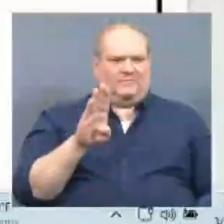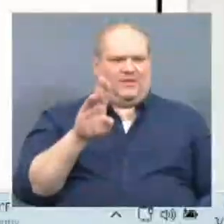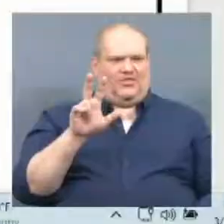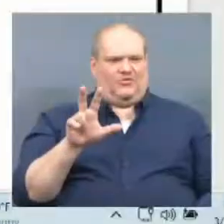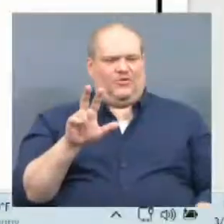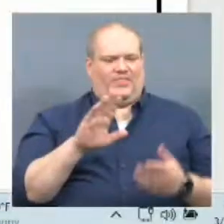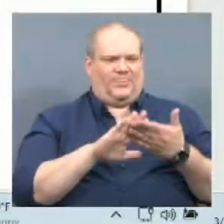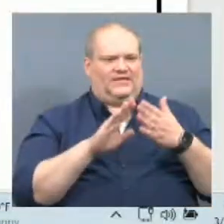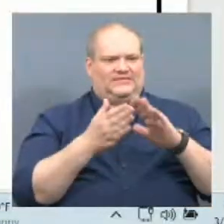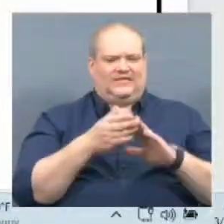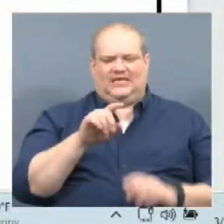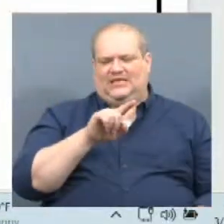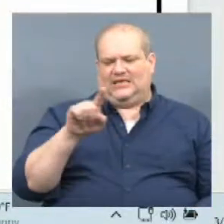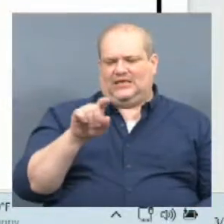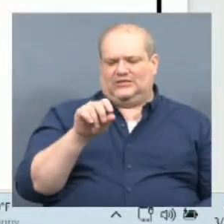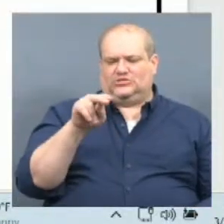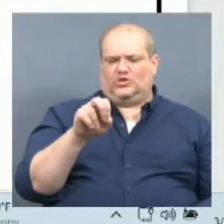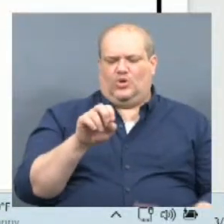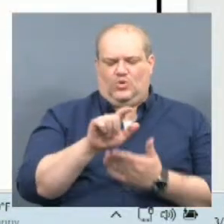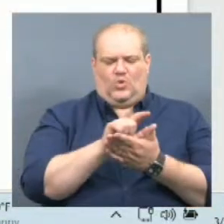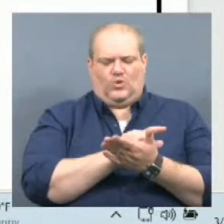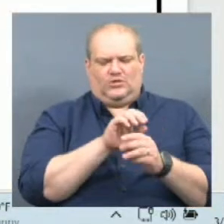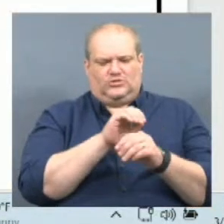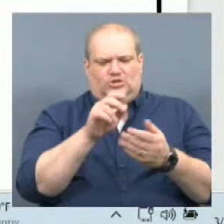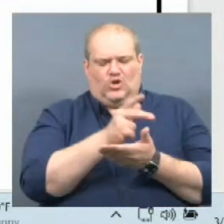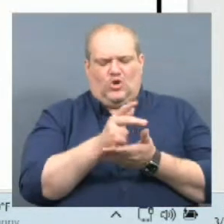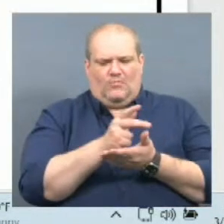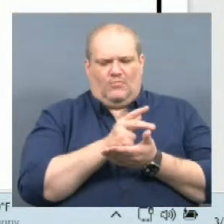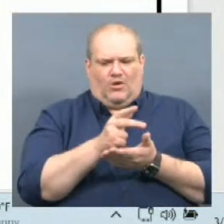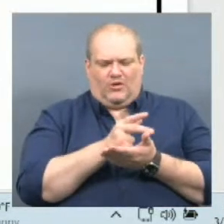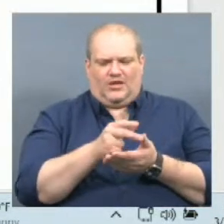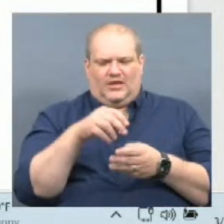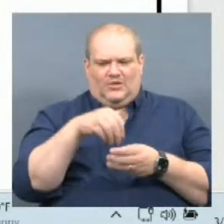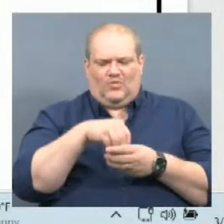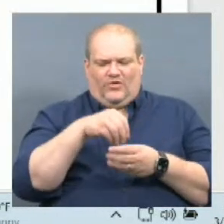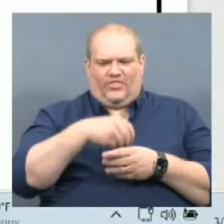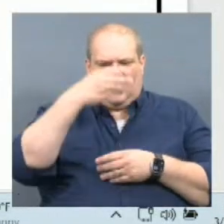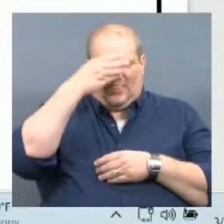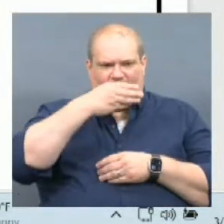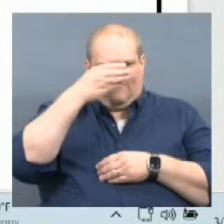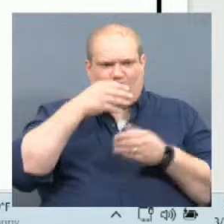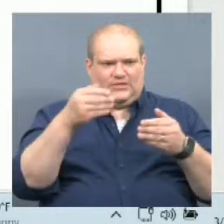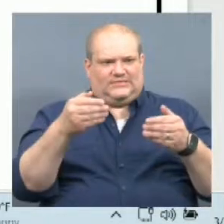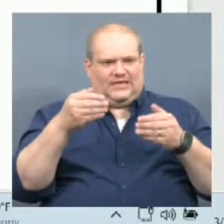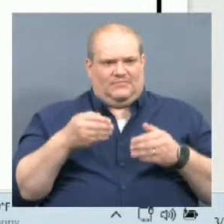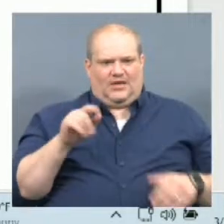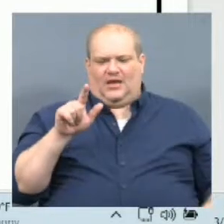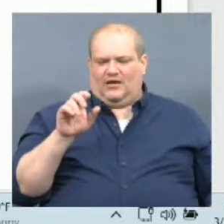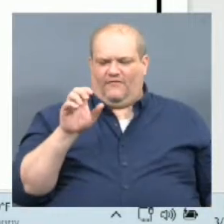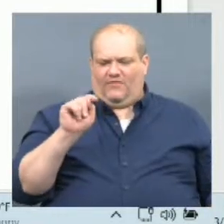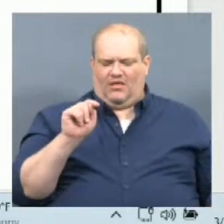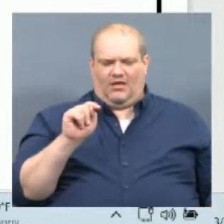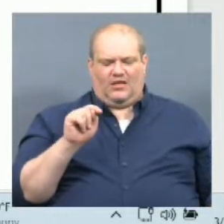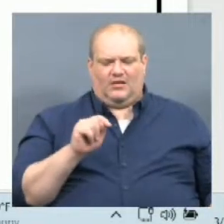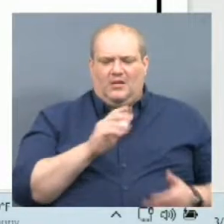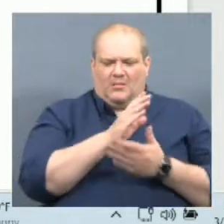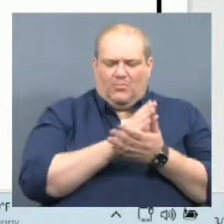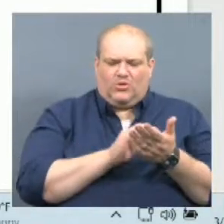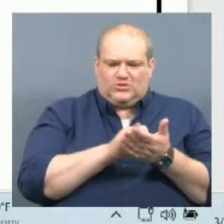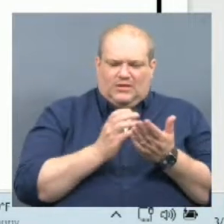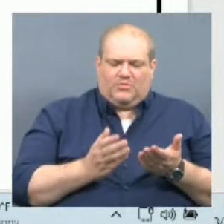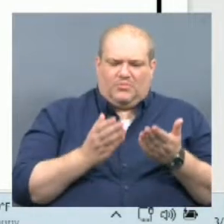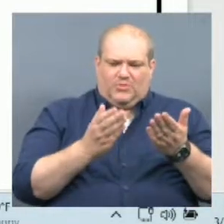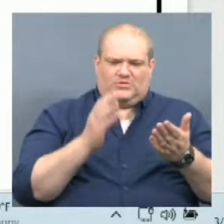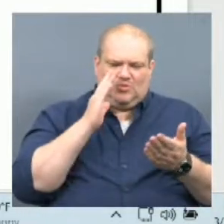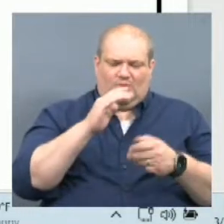434.15B3 of the city's zoning ordinance states that no parking is to be located within the front setback of lots. Portions of the proposed